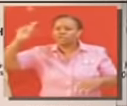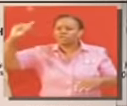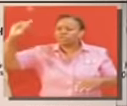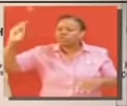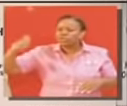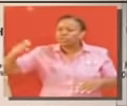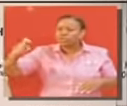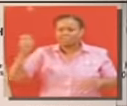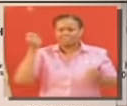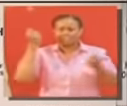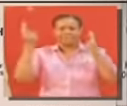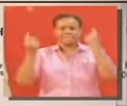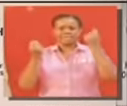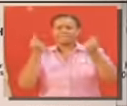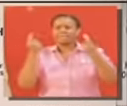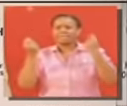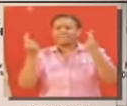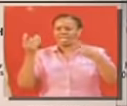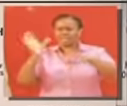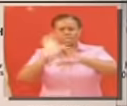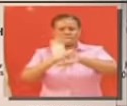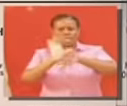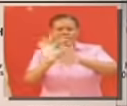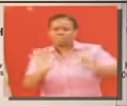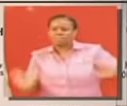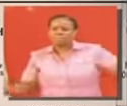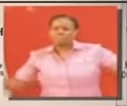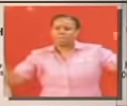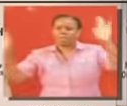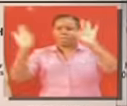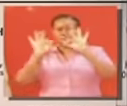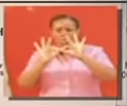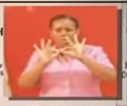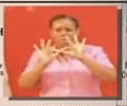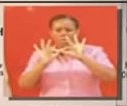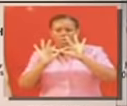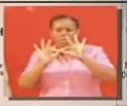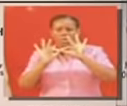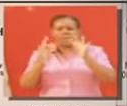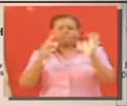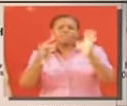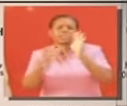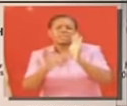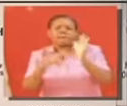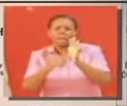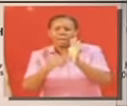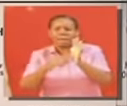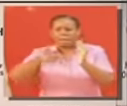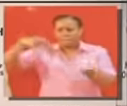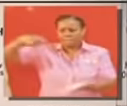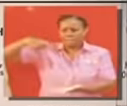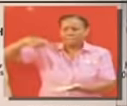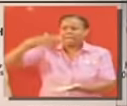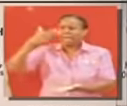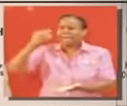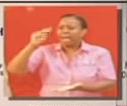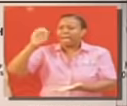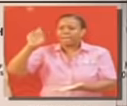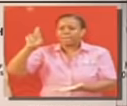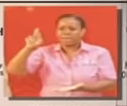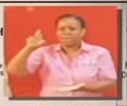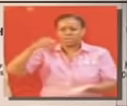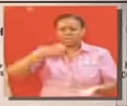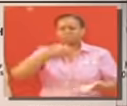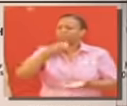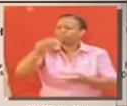government noted that, you know, their importance when it came to the distribution of hampers and so forth. Do you have any response to that? And with